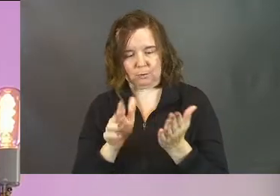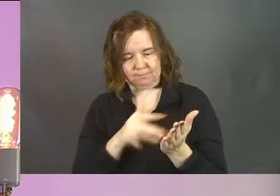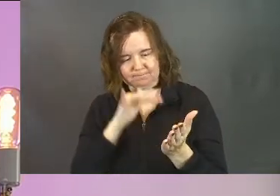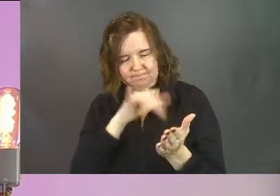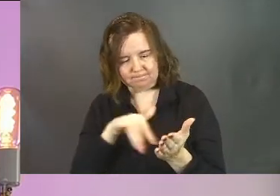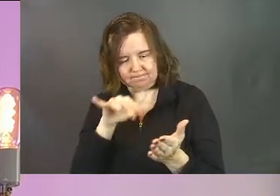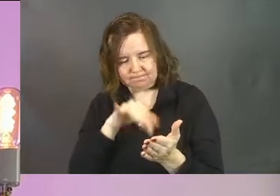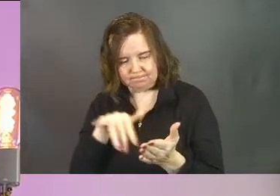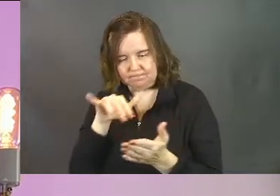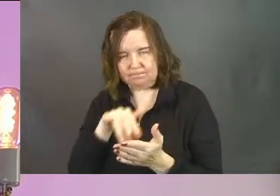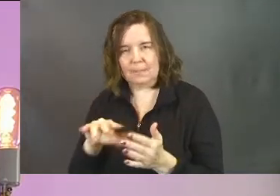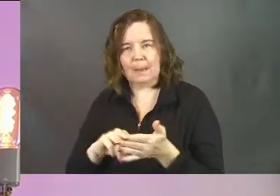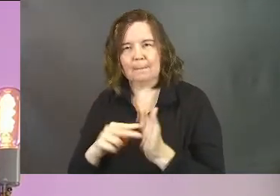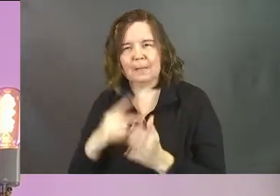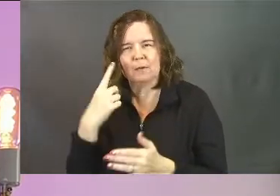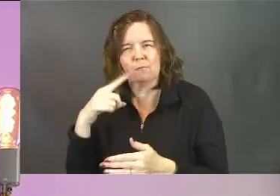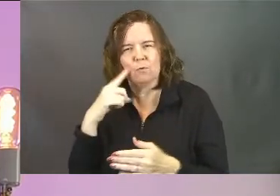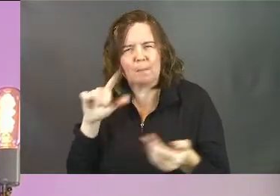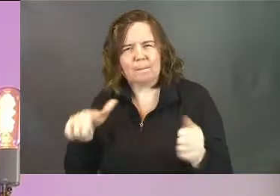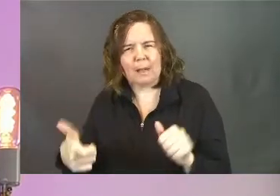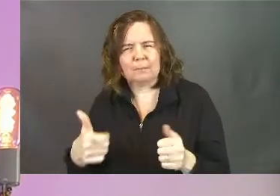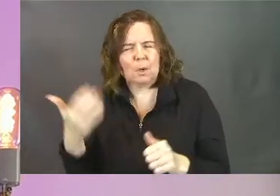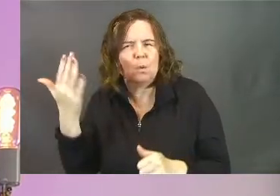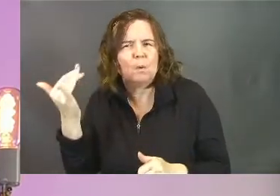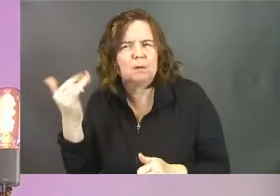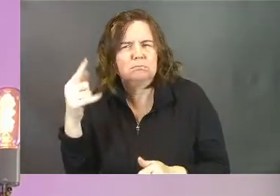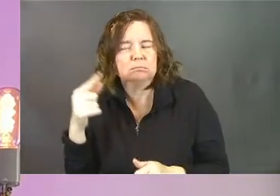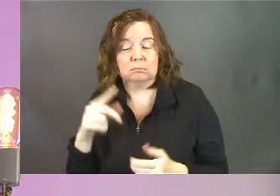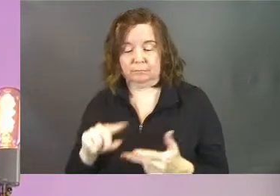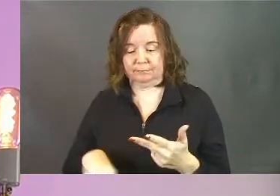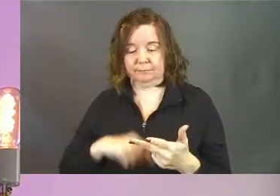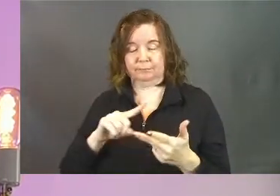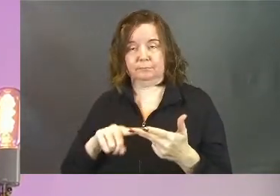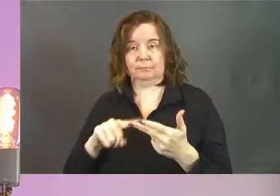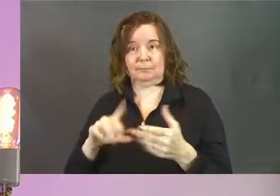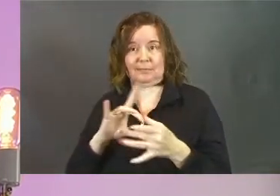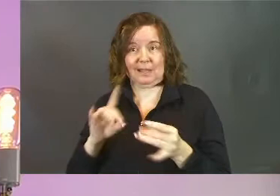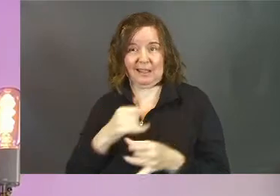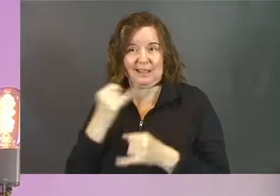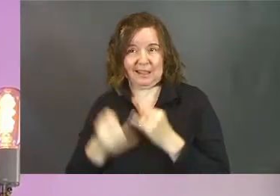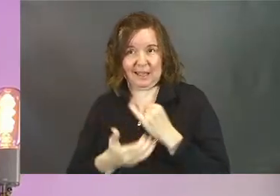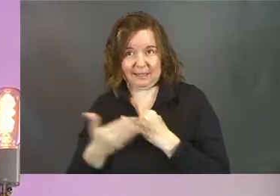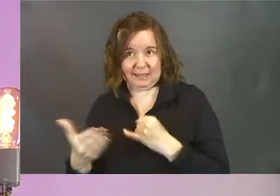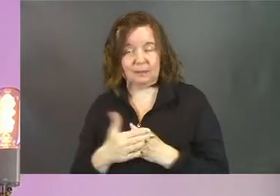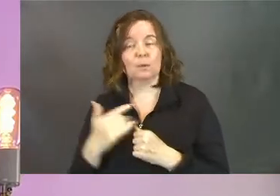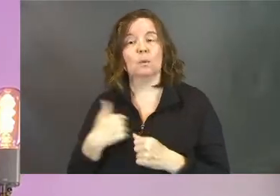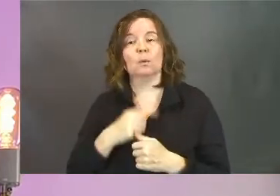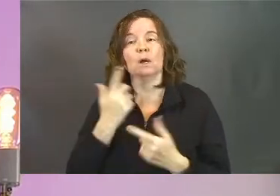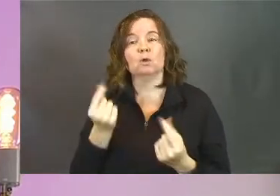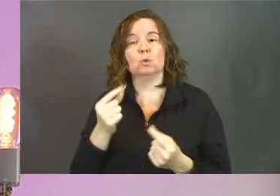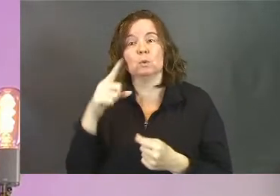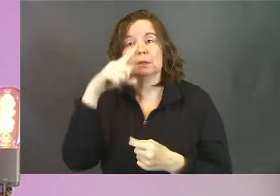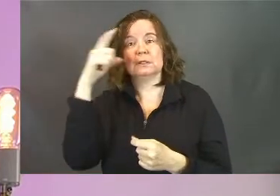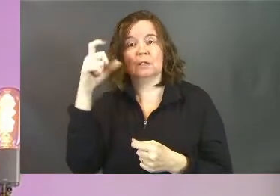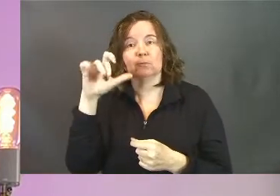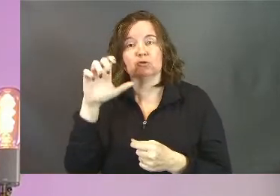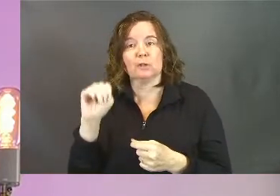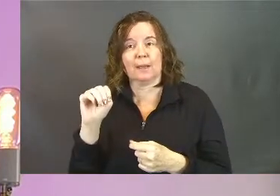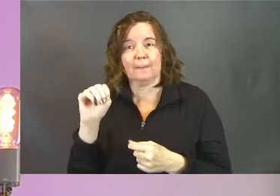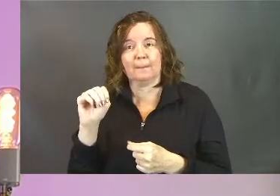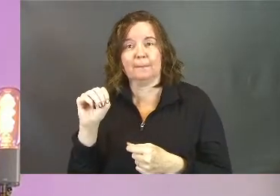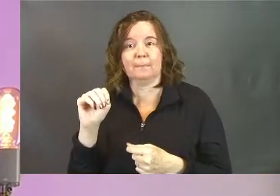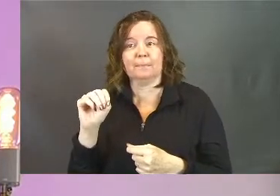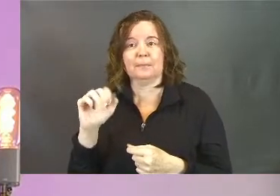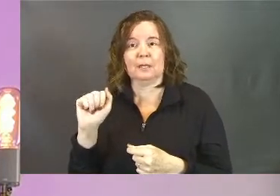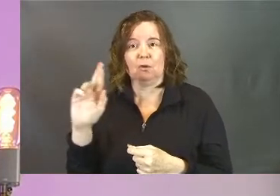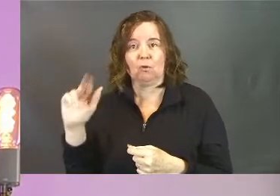on what it means to be baptized and why. The third thing I want to tell you about, and this is the last thing, is we are doing Summer Jam